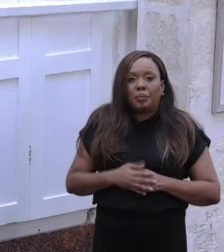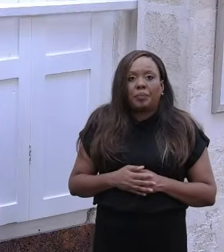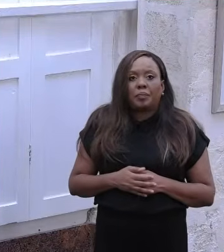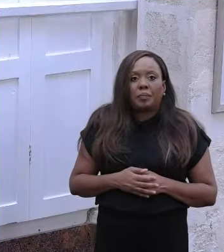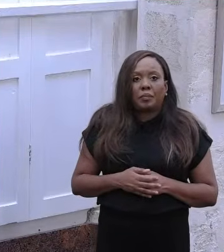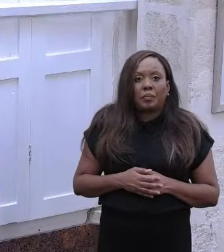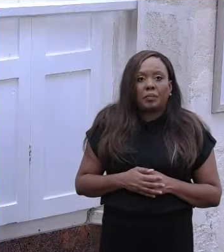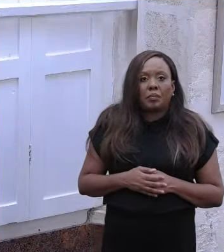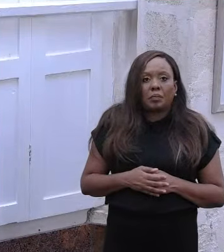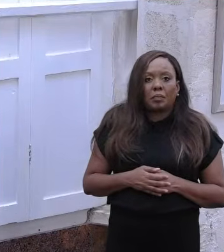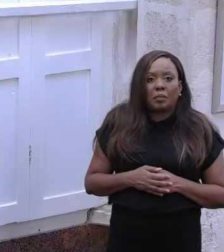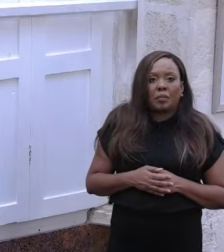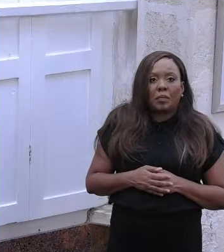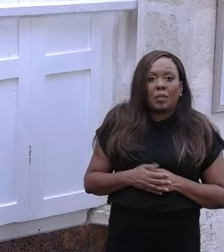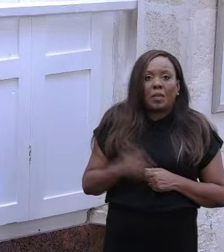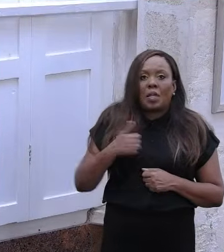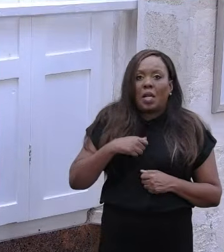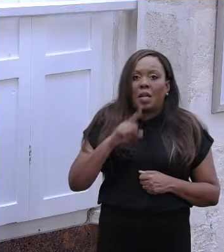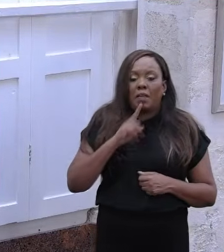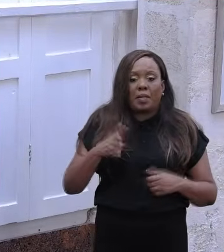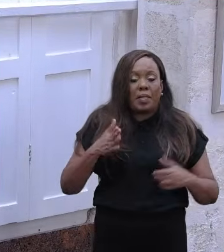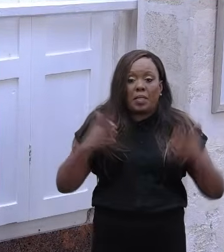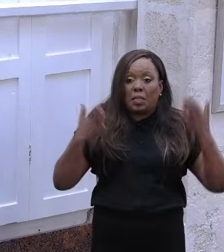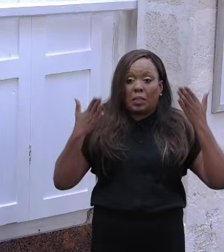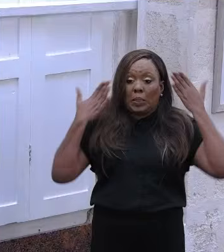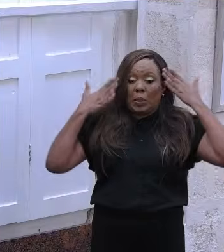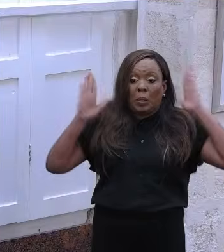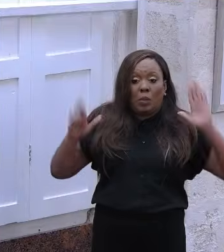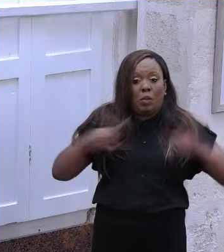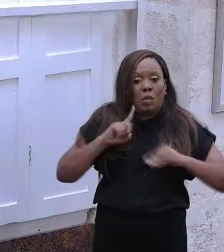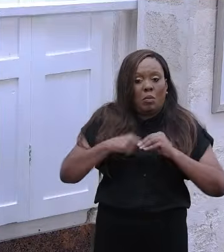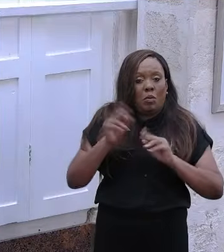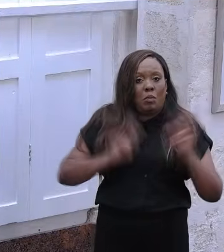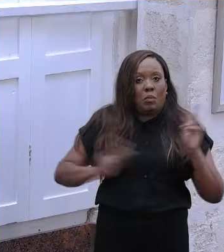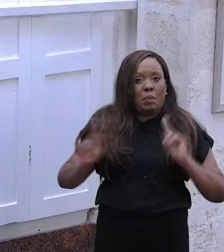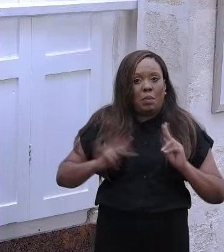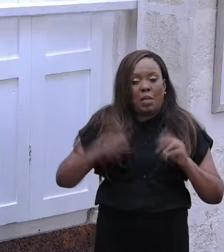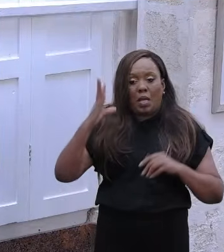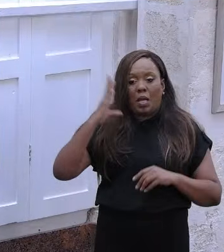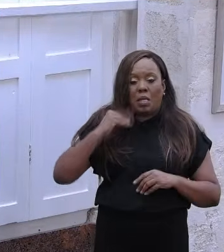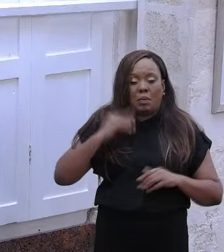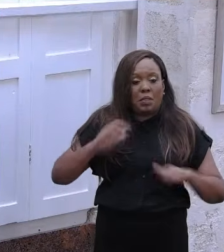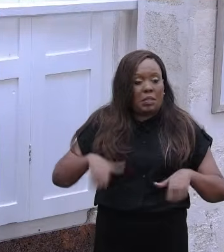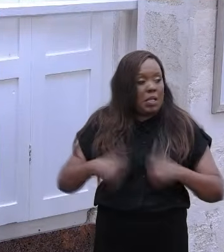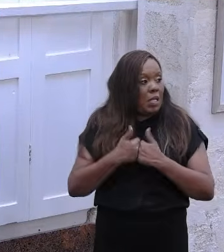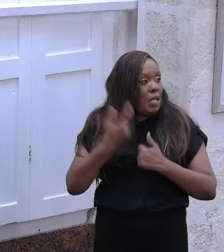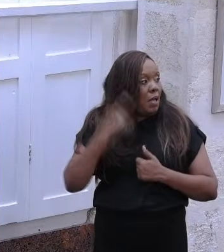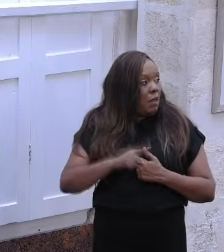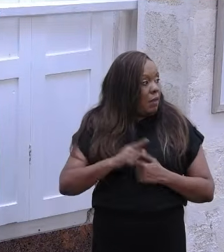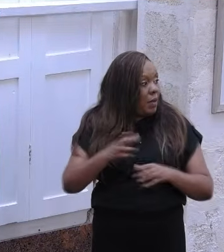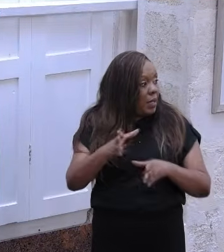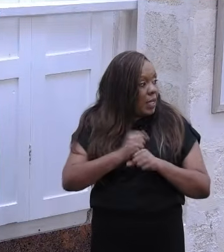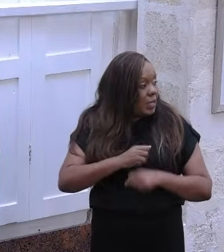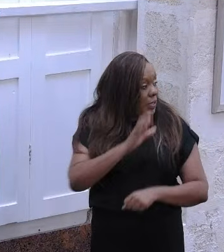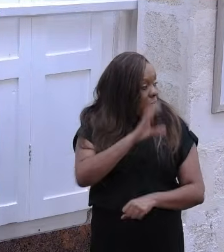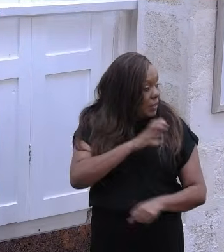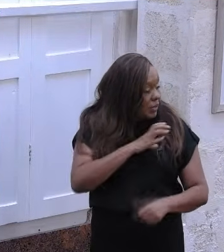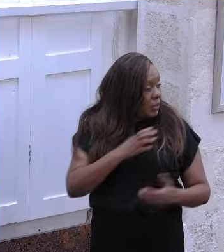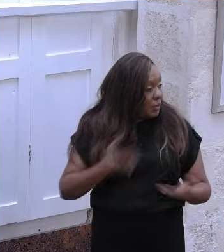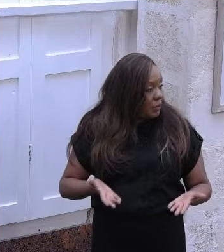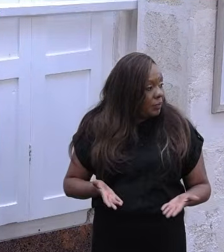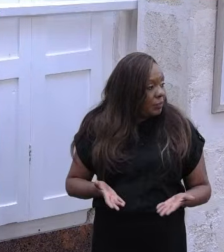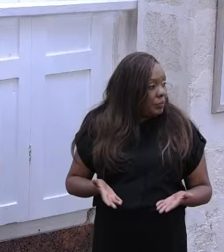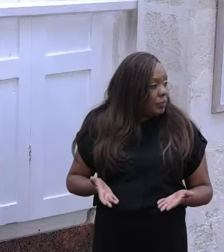the challenges that some people have had with getting their citizenship regularized, because I have said many times from this chamber that I've